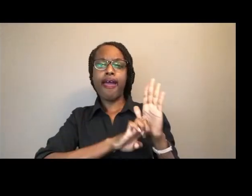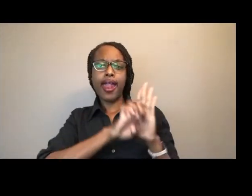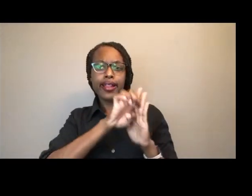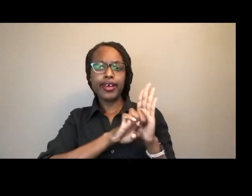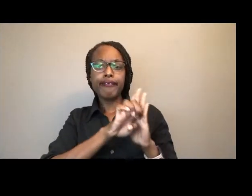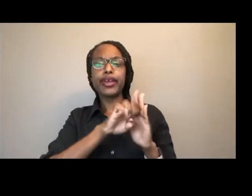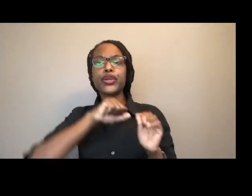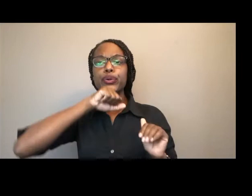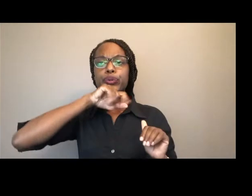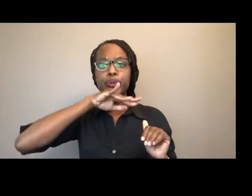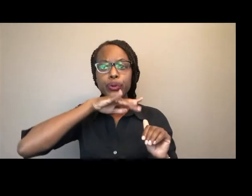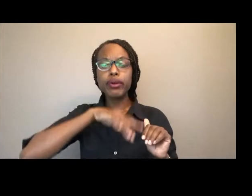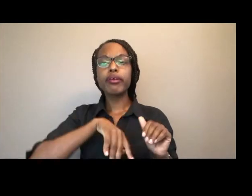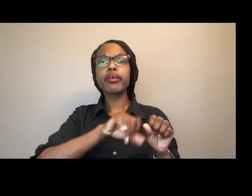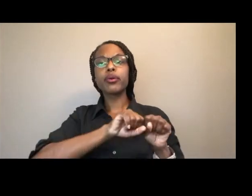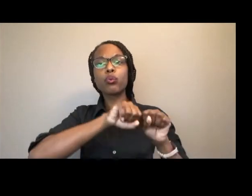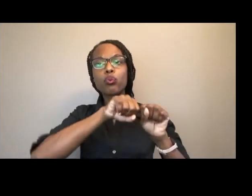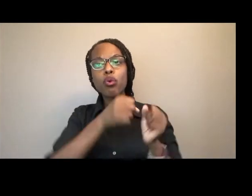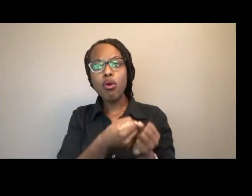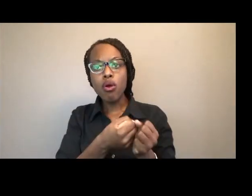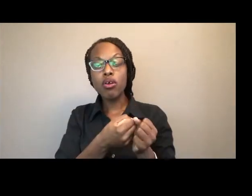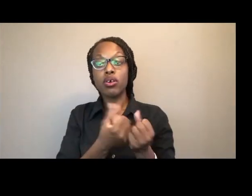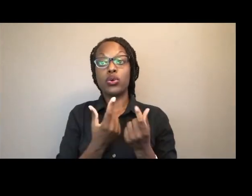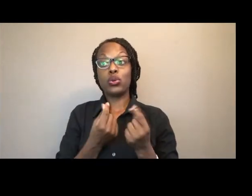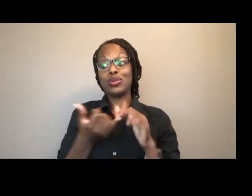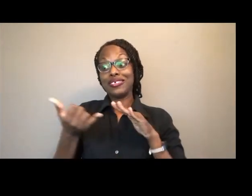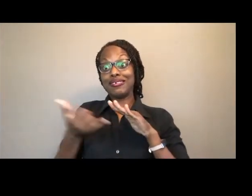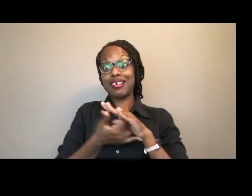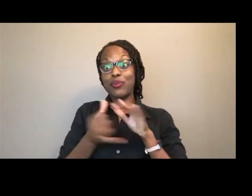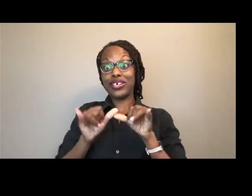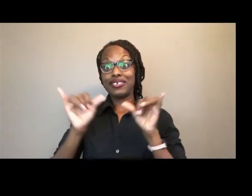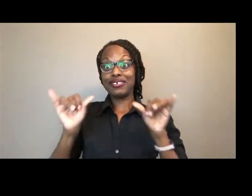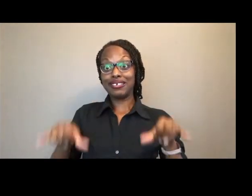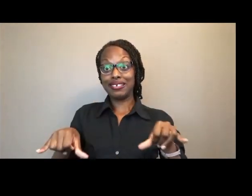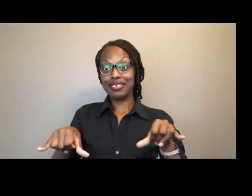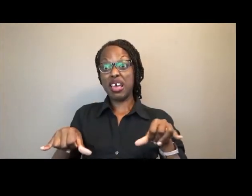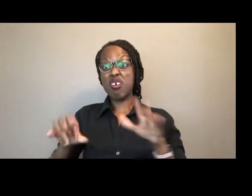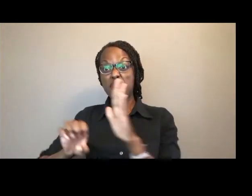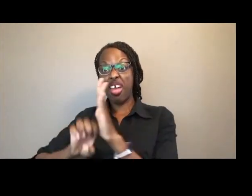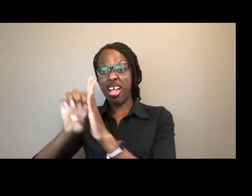the stickers on the elevators in the subway.